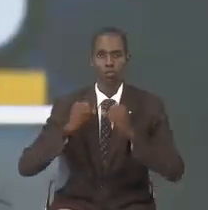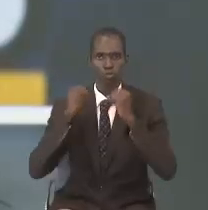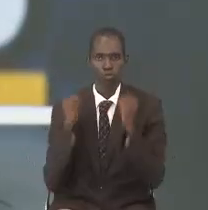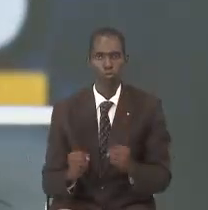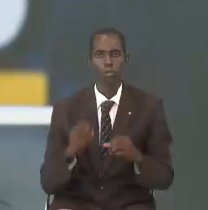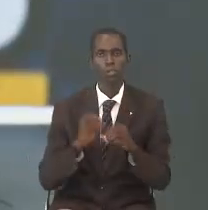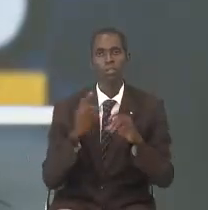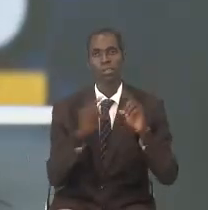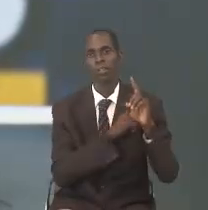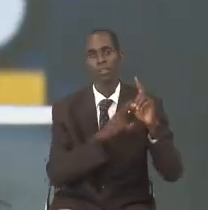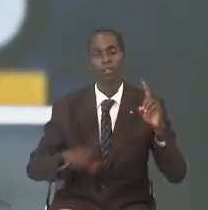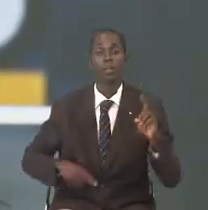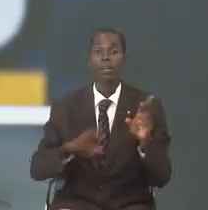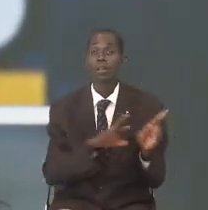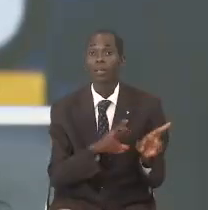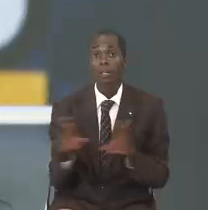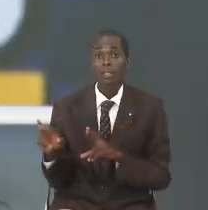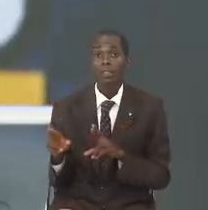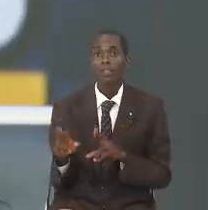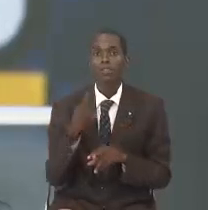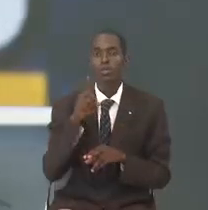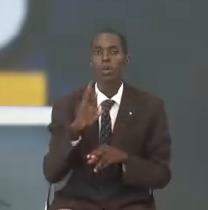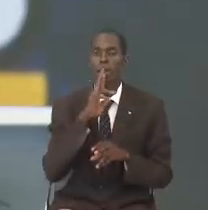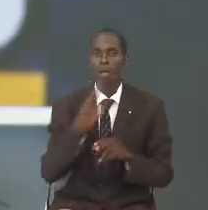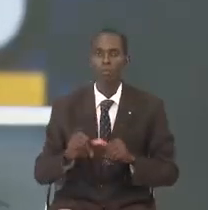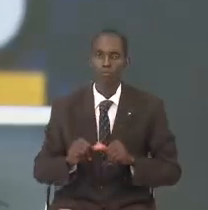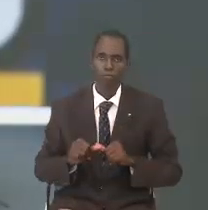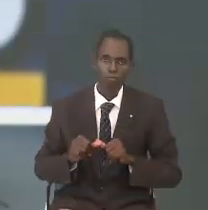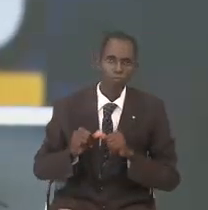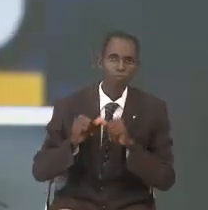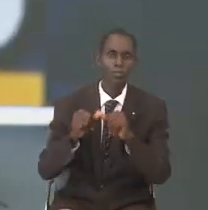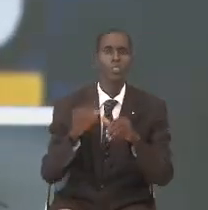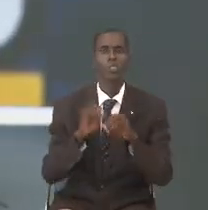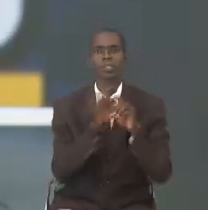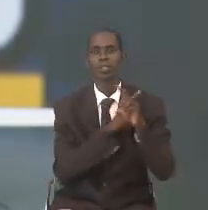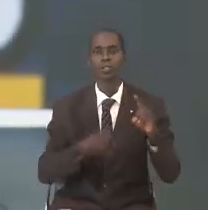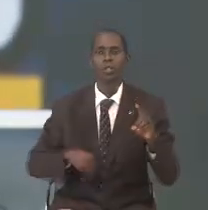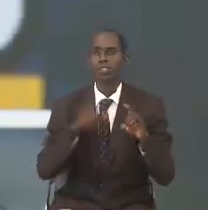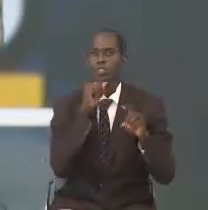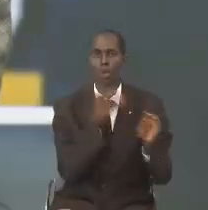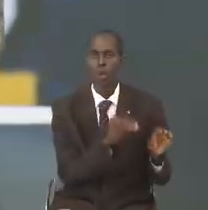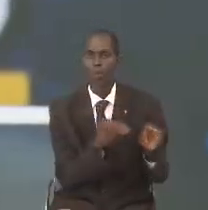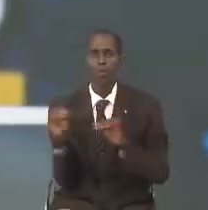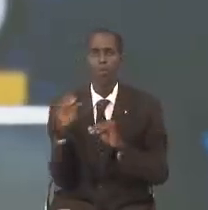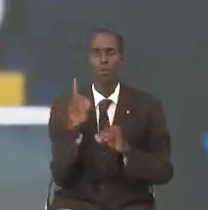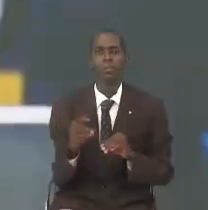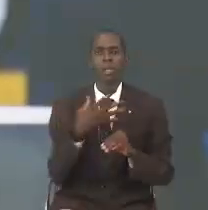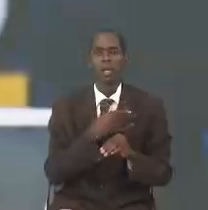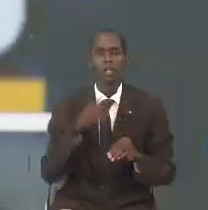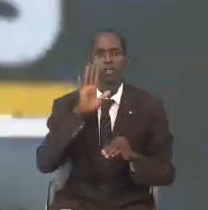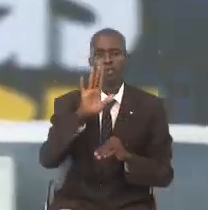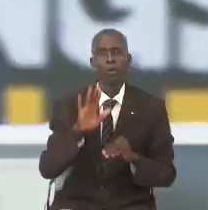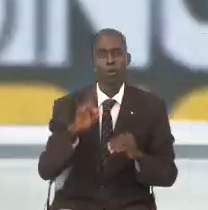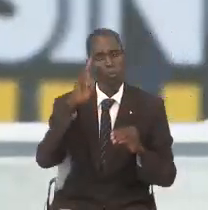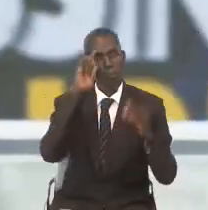the Lord. Ready. You are steadfast in the Lord, immovable, and your conviction